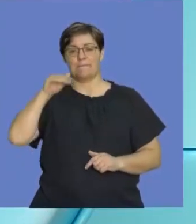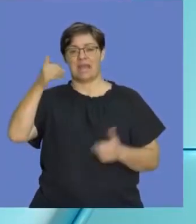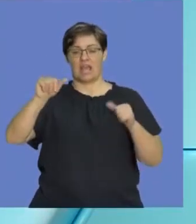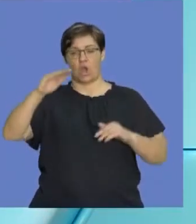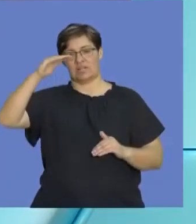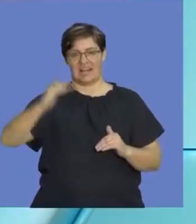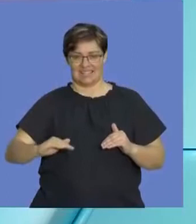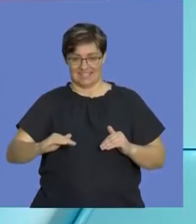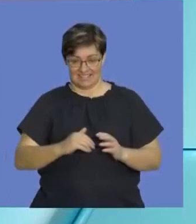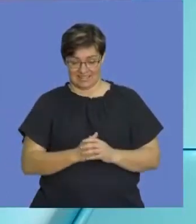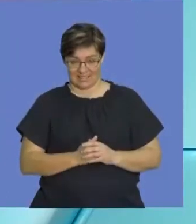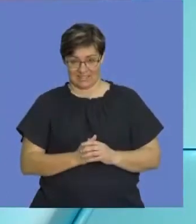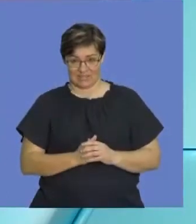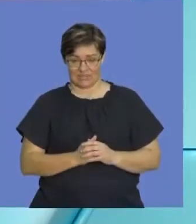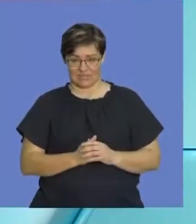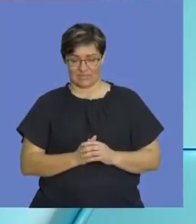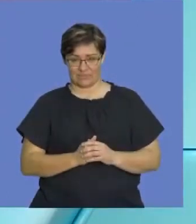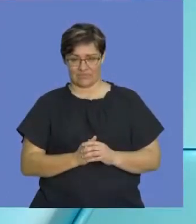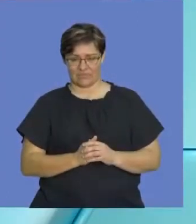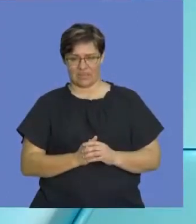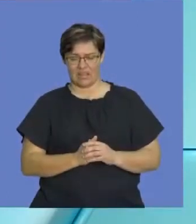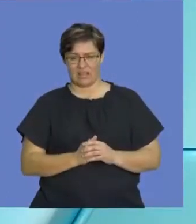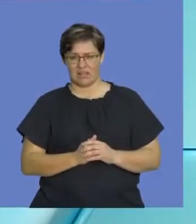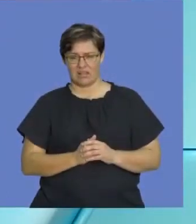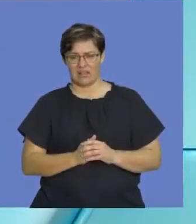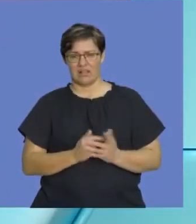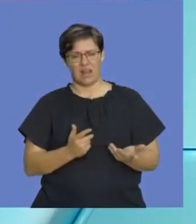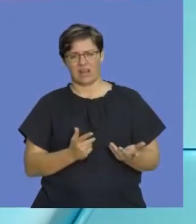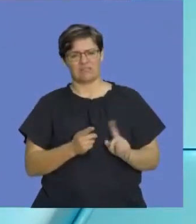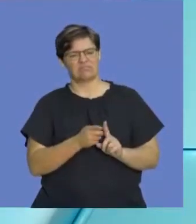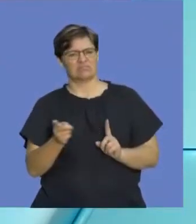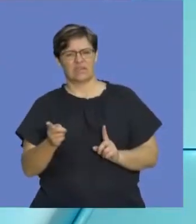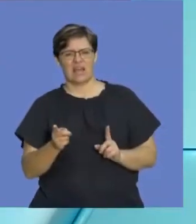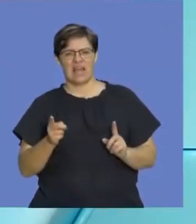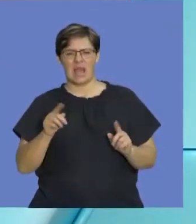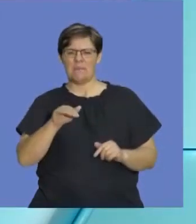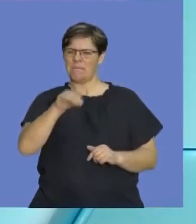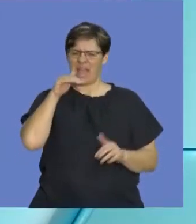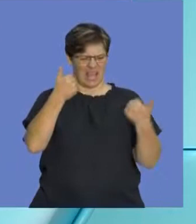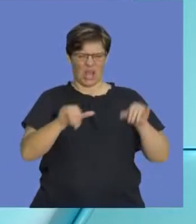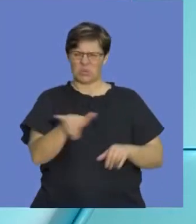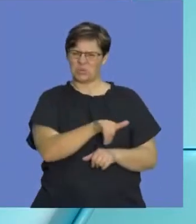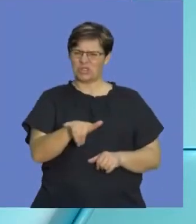decreasing. At this point, just let's stray for a while. What type of an account is bank?